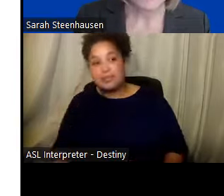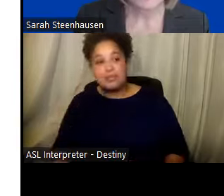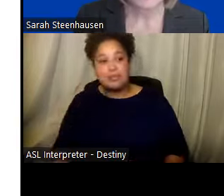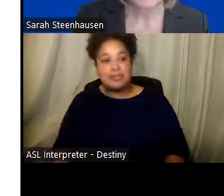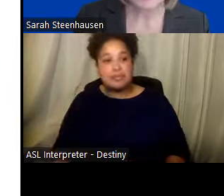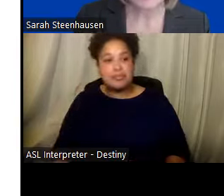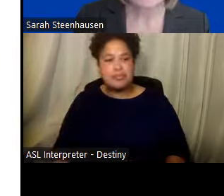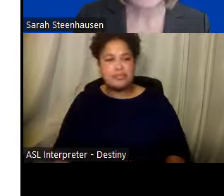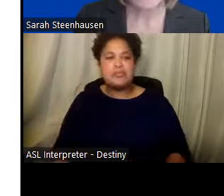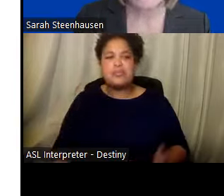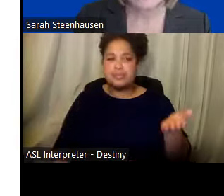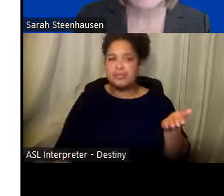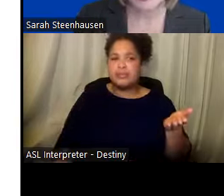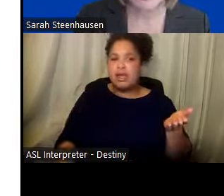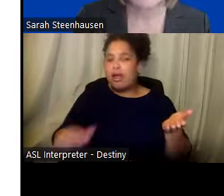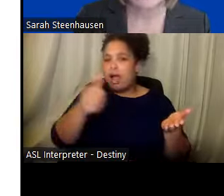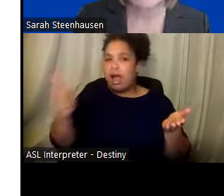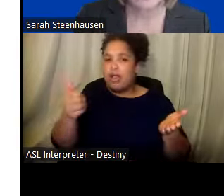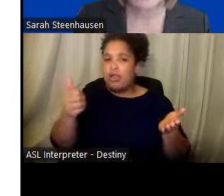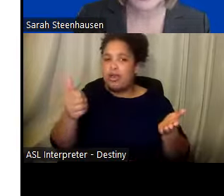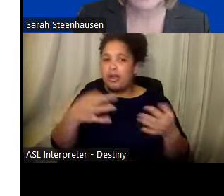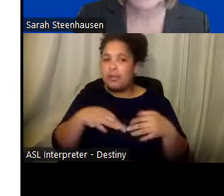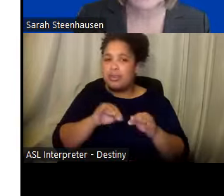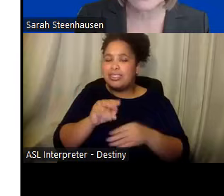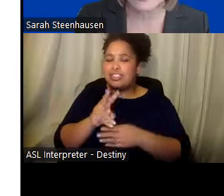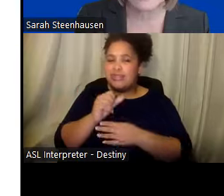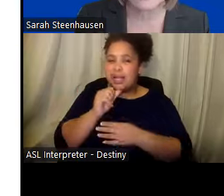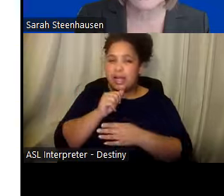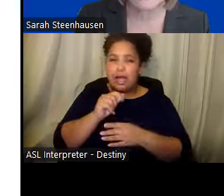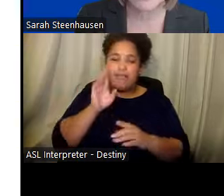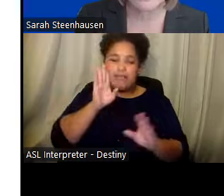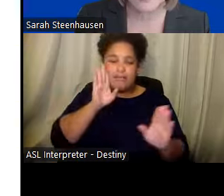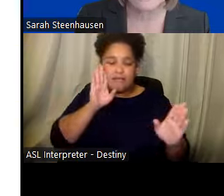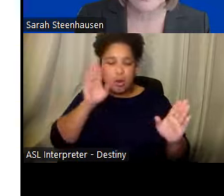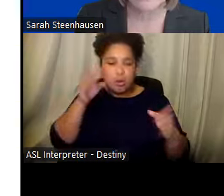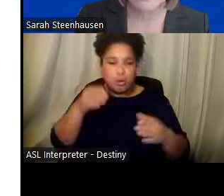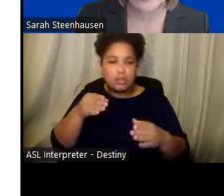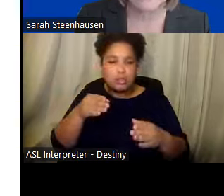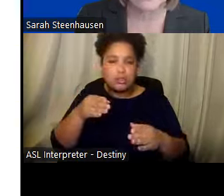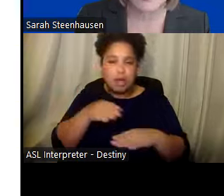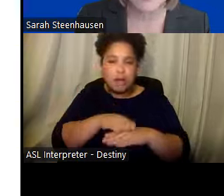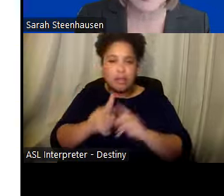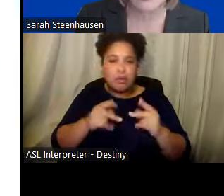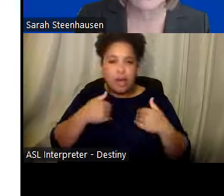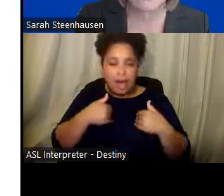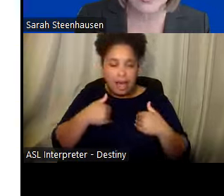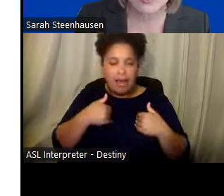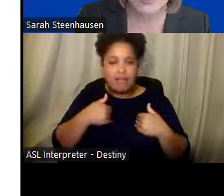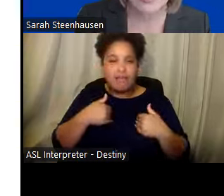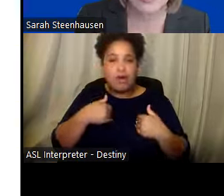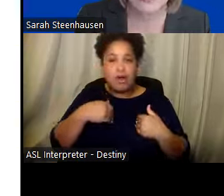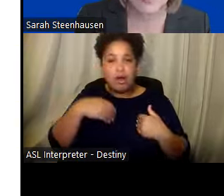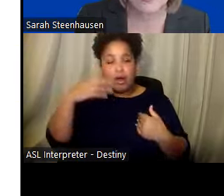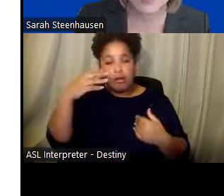So I wanted to outline some of the other key initiatives that don't target solely people with Alzheimer's or caregivers, but that are